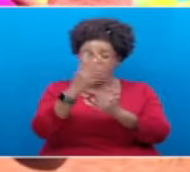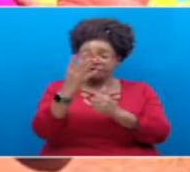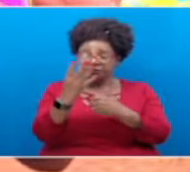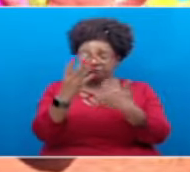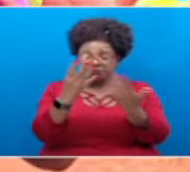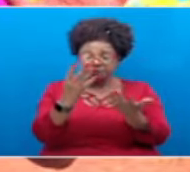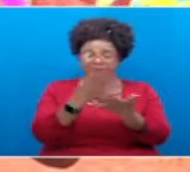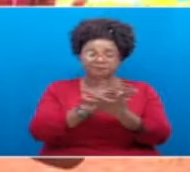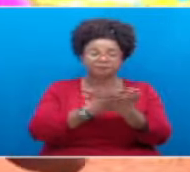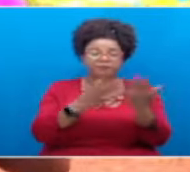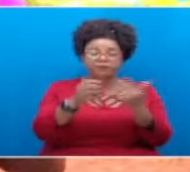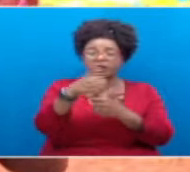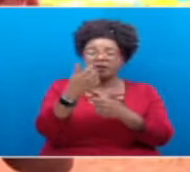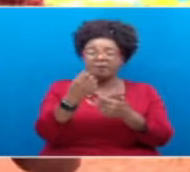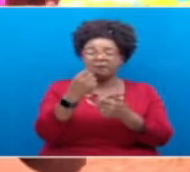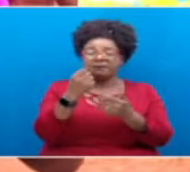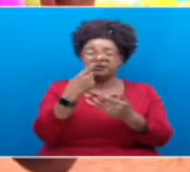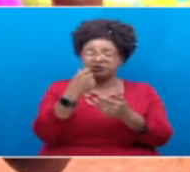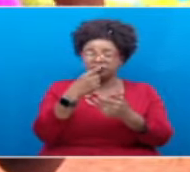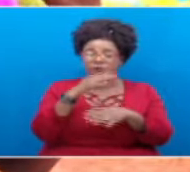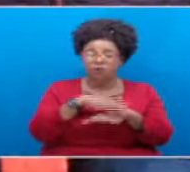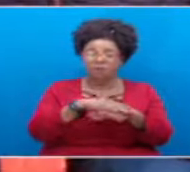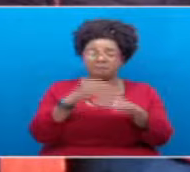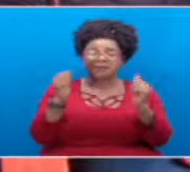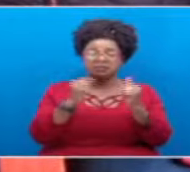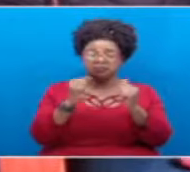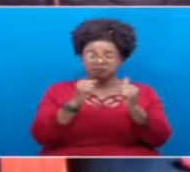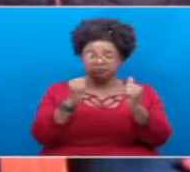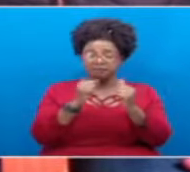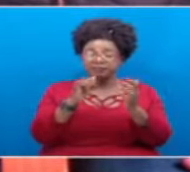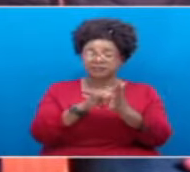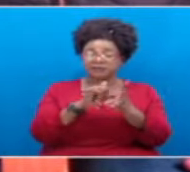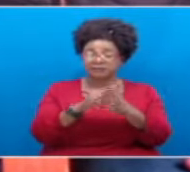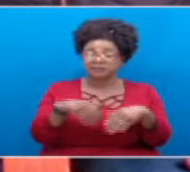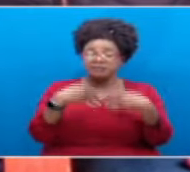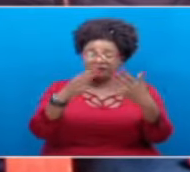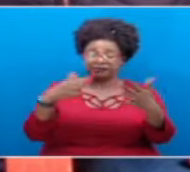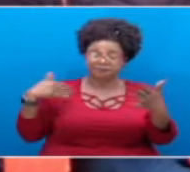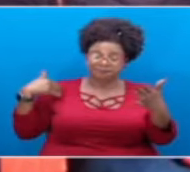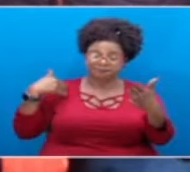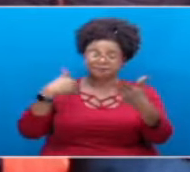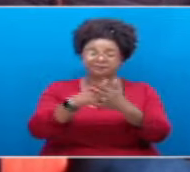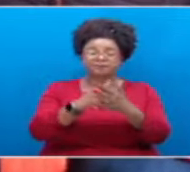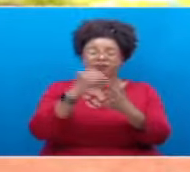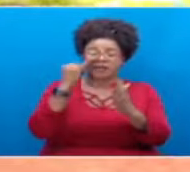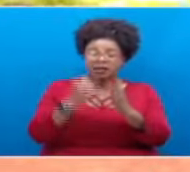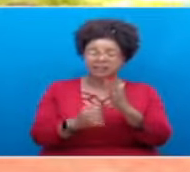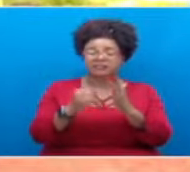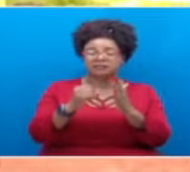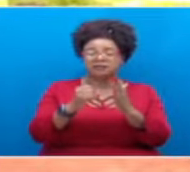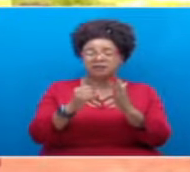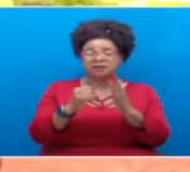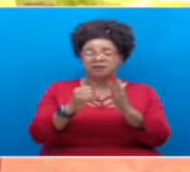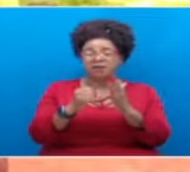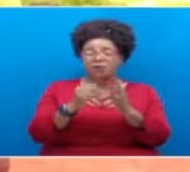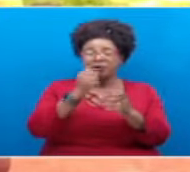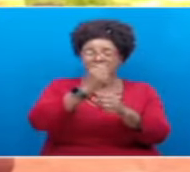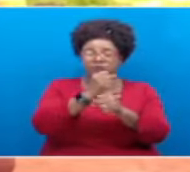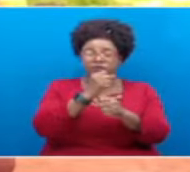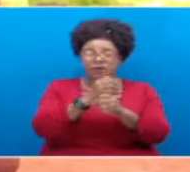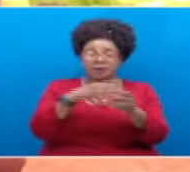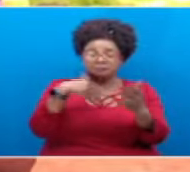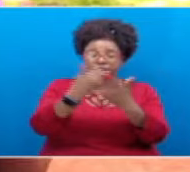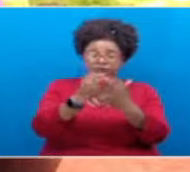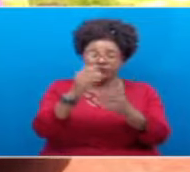other medication on malaria that had been given since the last visit. We visit these children up to the age of 5